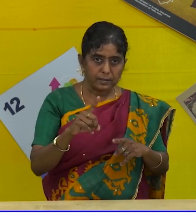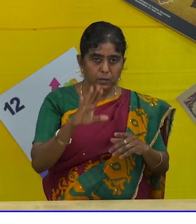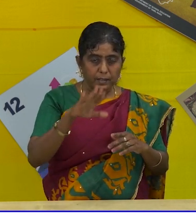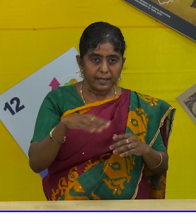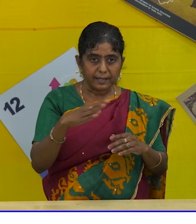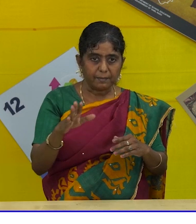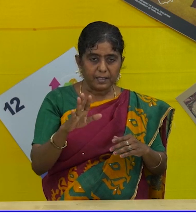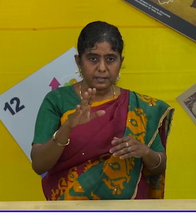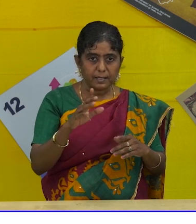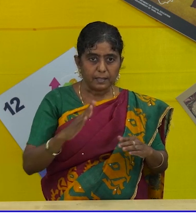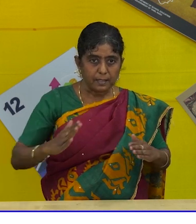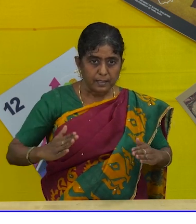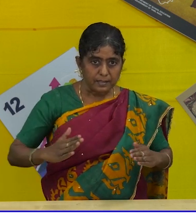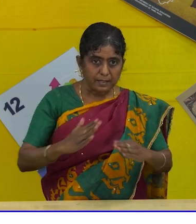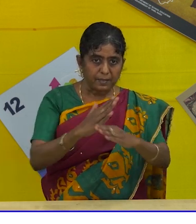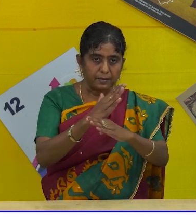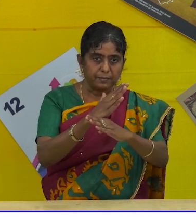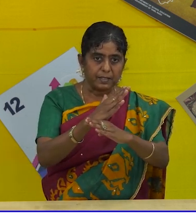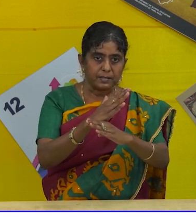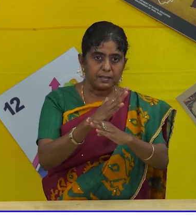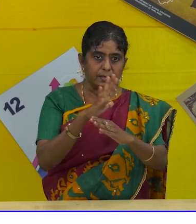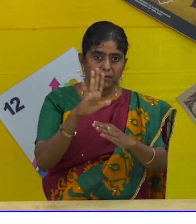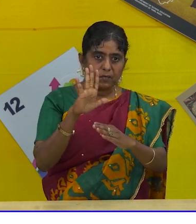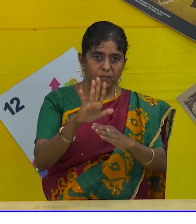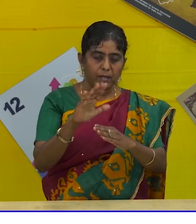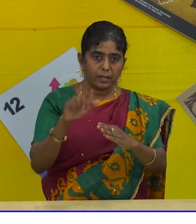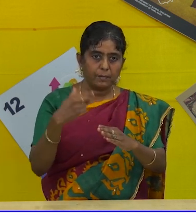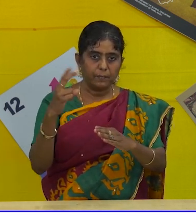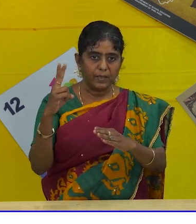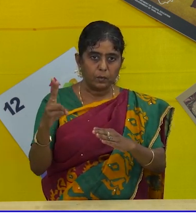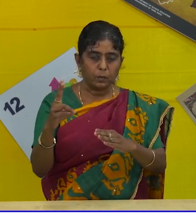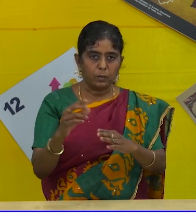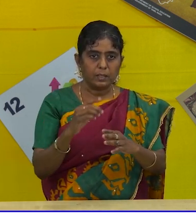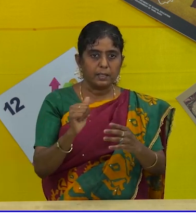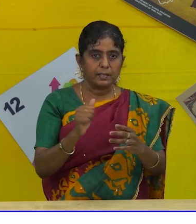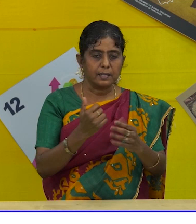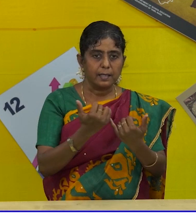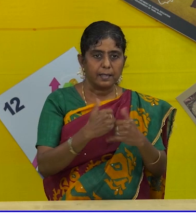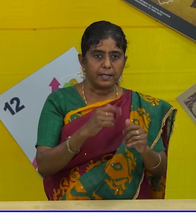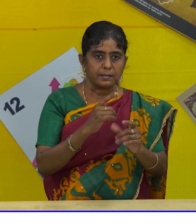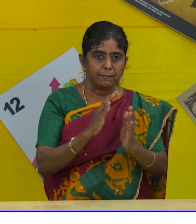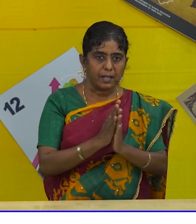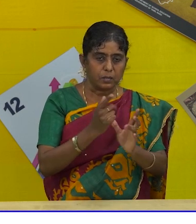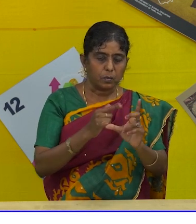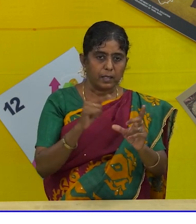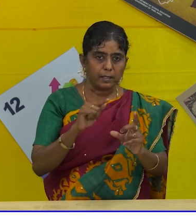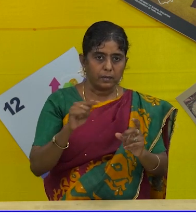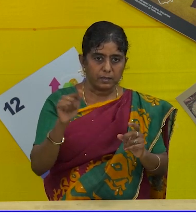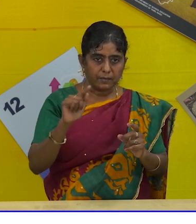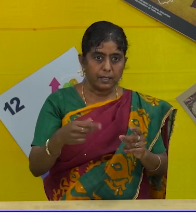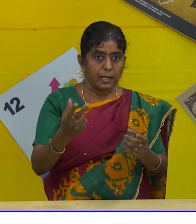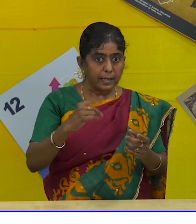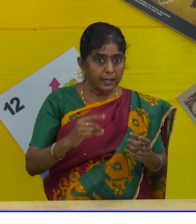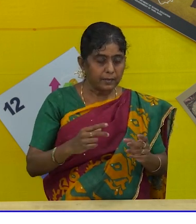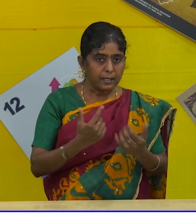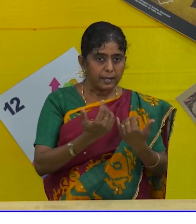in the diagram you see a straight line represented by the equation x plus y equal to 7. And again another equation